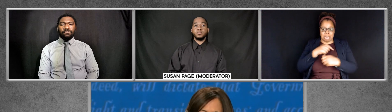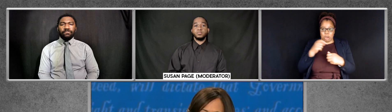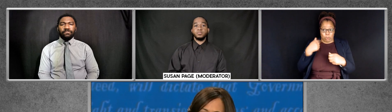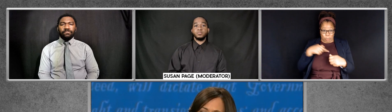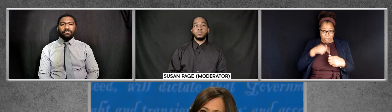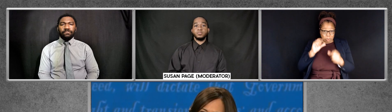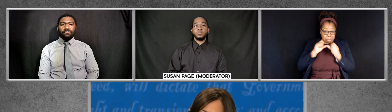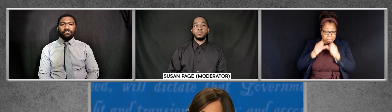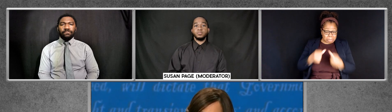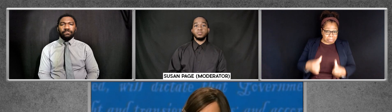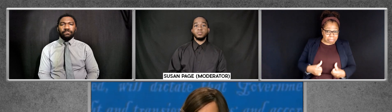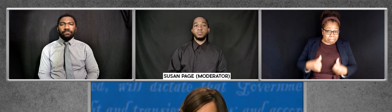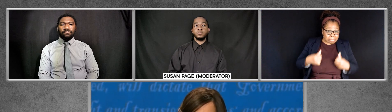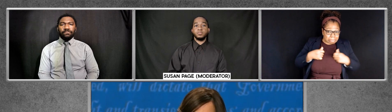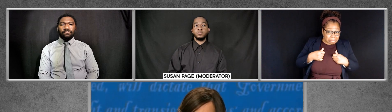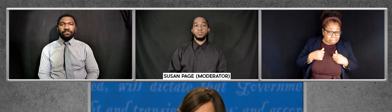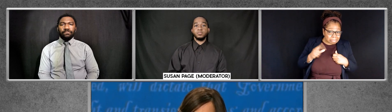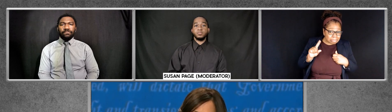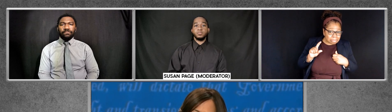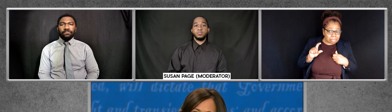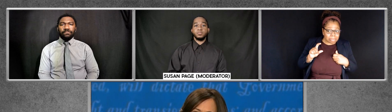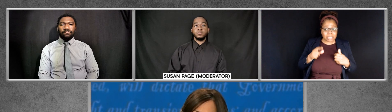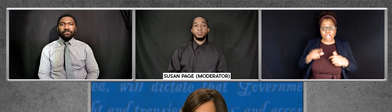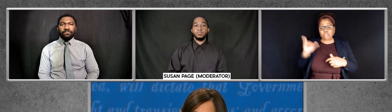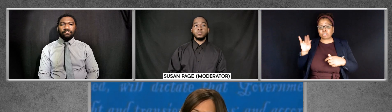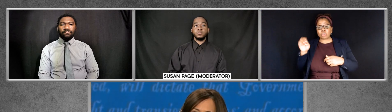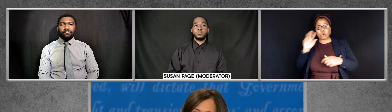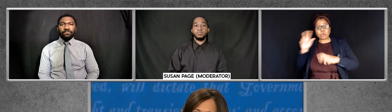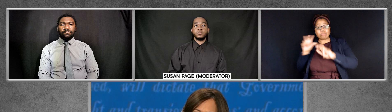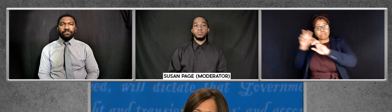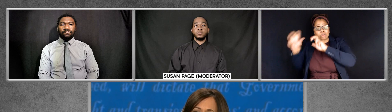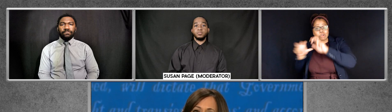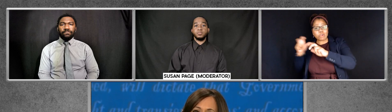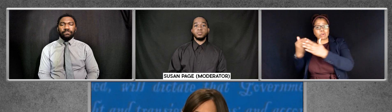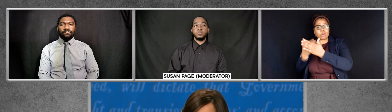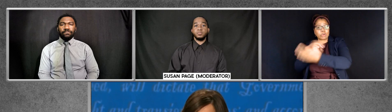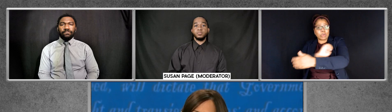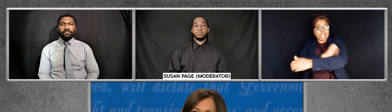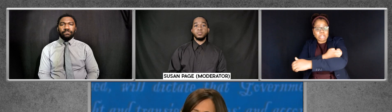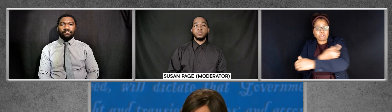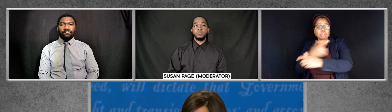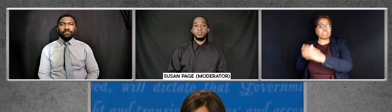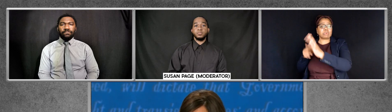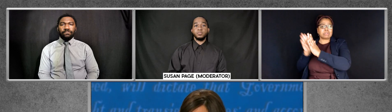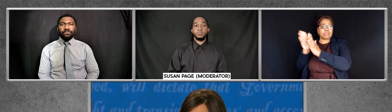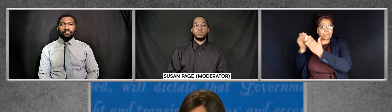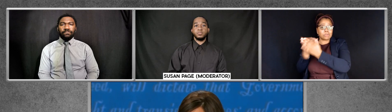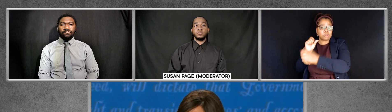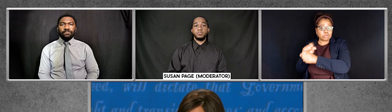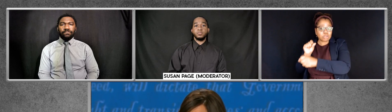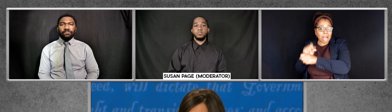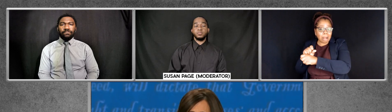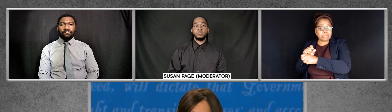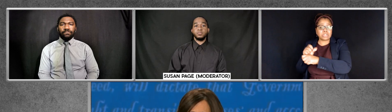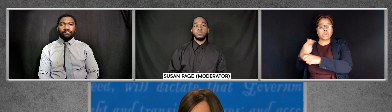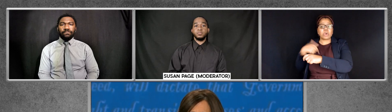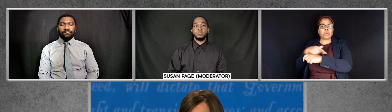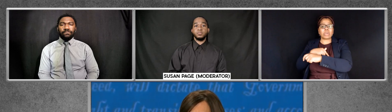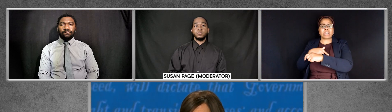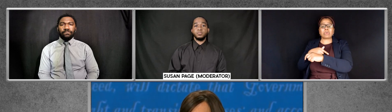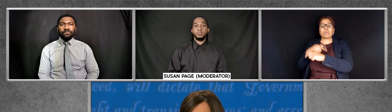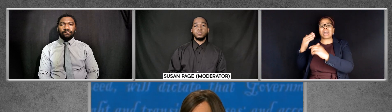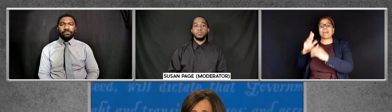about saying we're going to invest that in renewable energy. It's going to be about the creation of millions of jobs. We will achieve net zero emissions